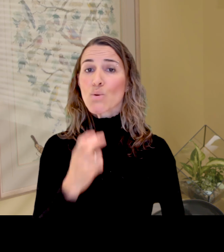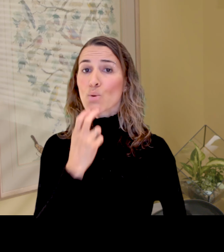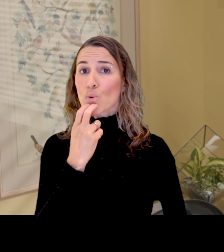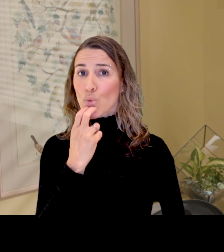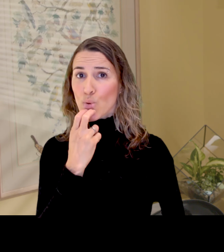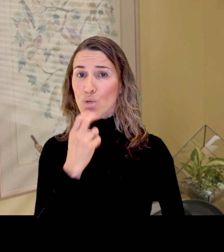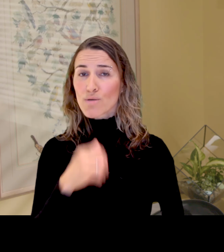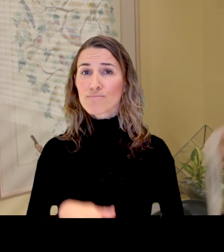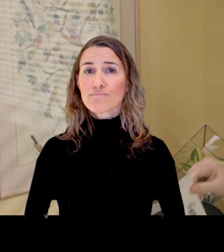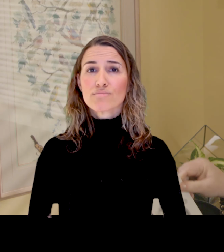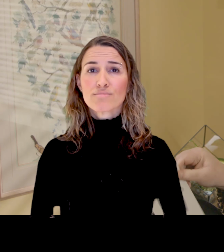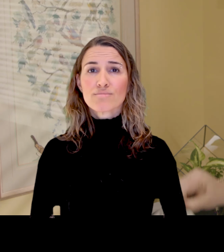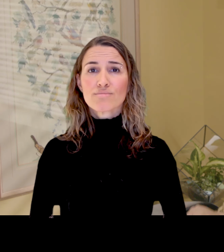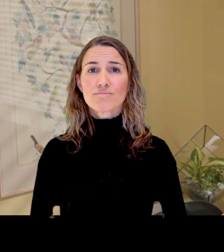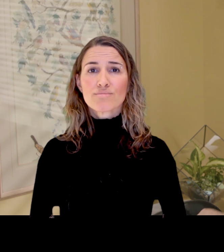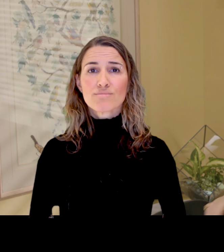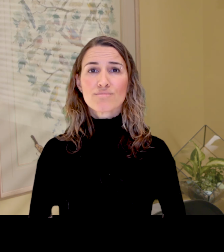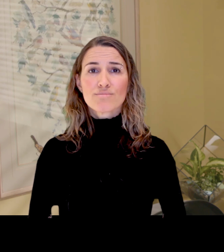a whistle,